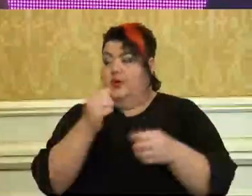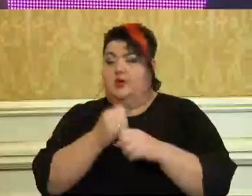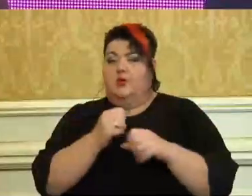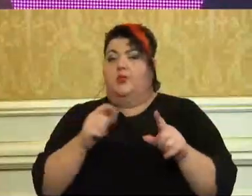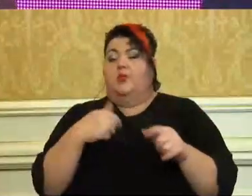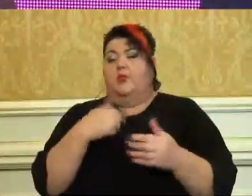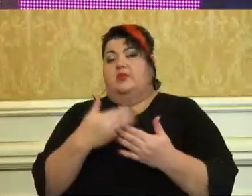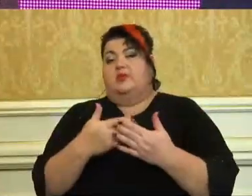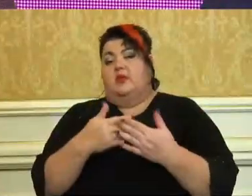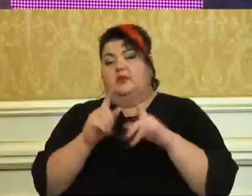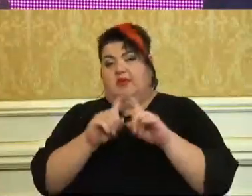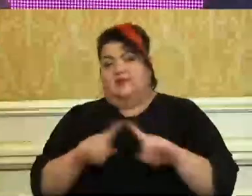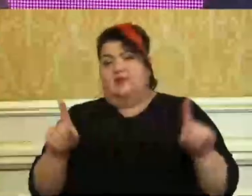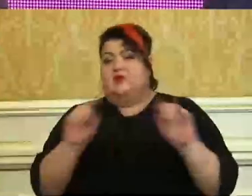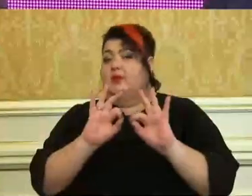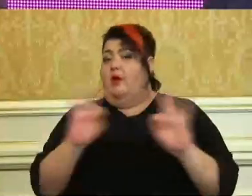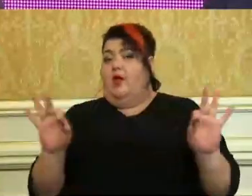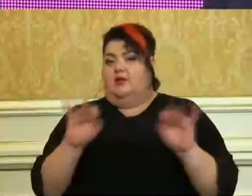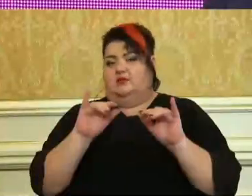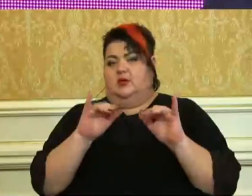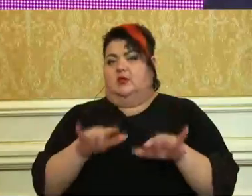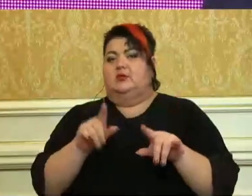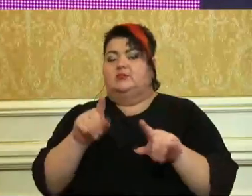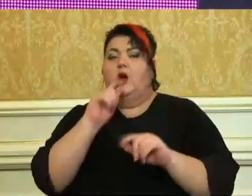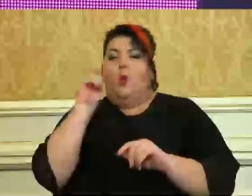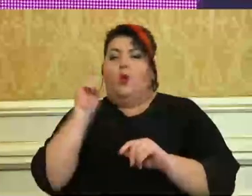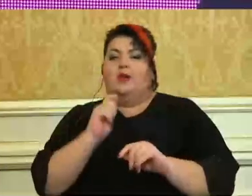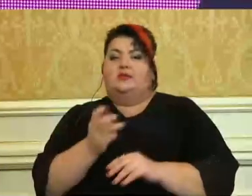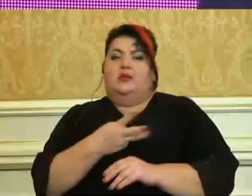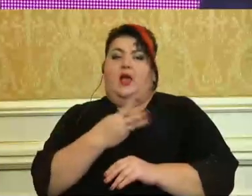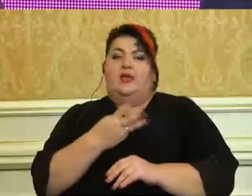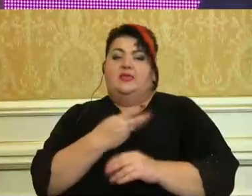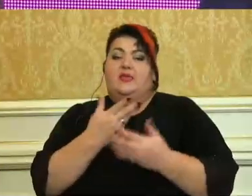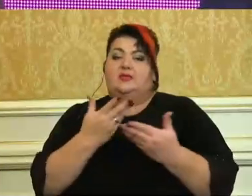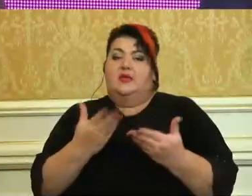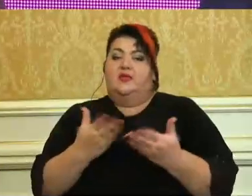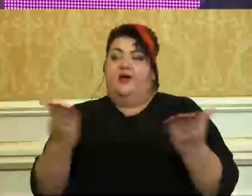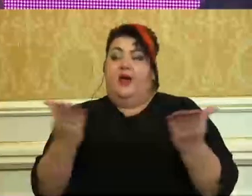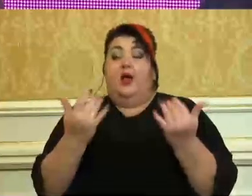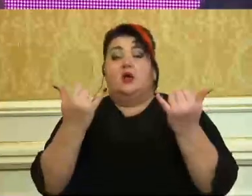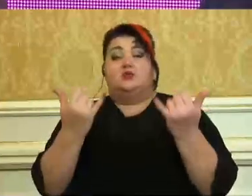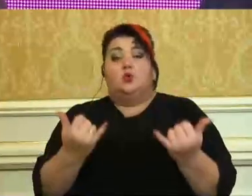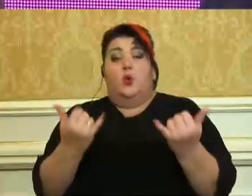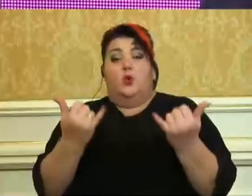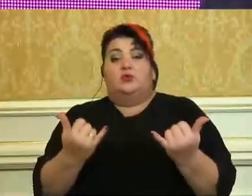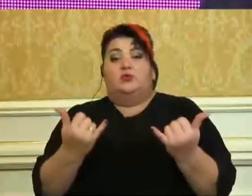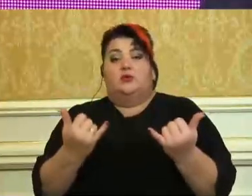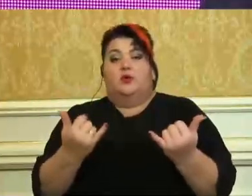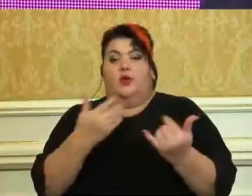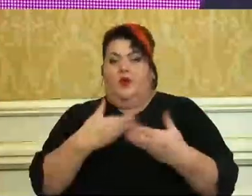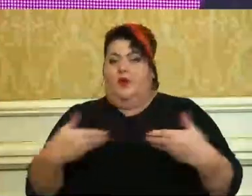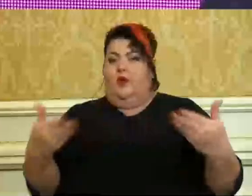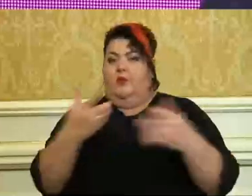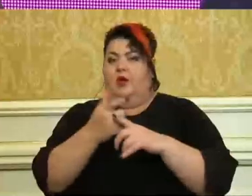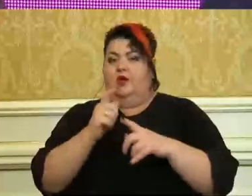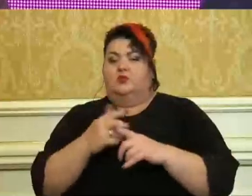presence. All that was interesting idea, the Ukrainian initiative, by the way, and today this